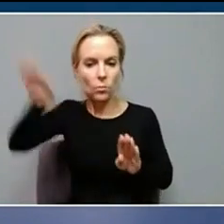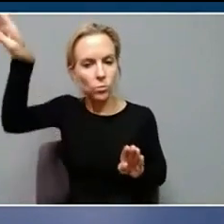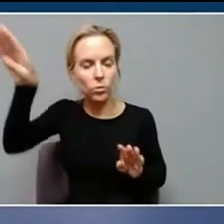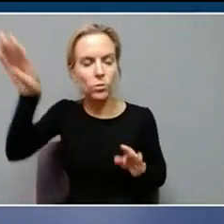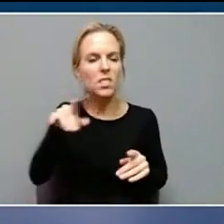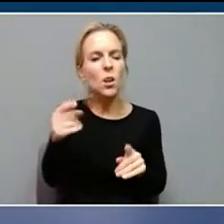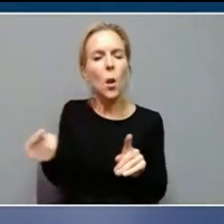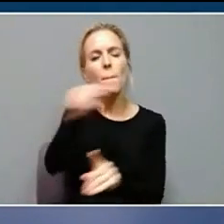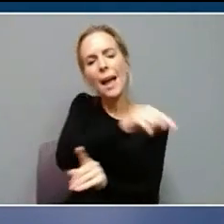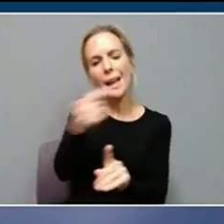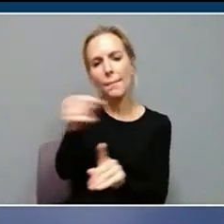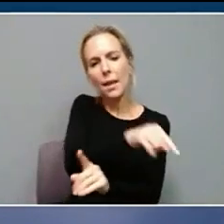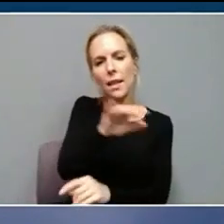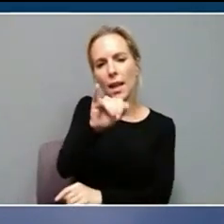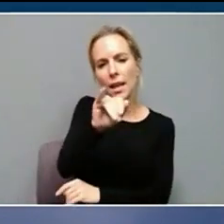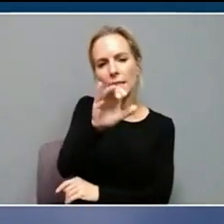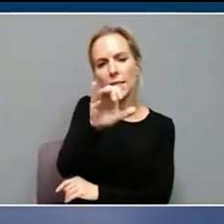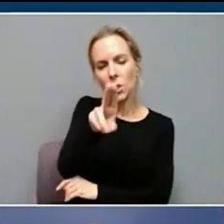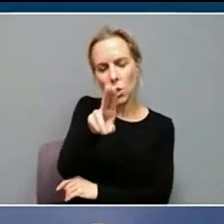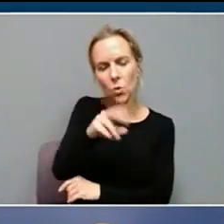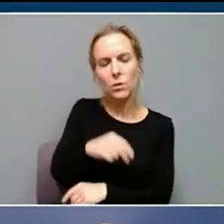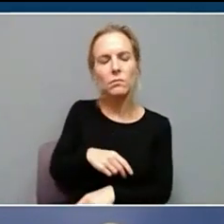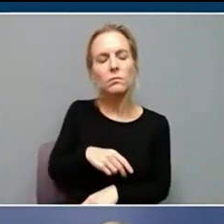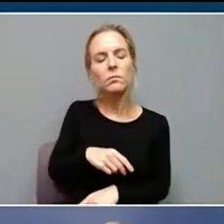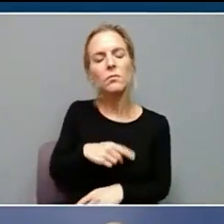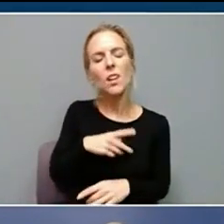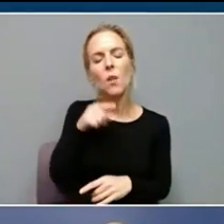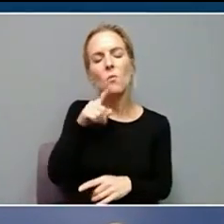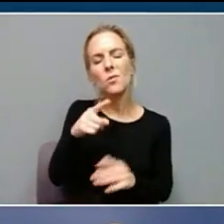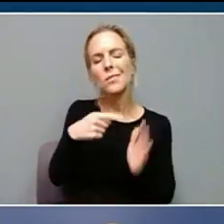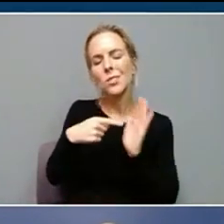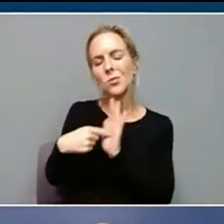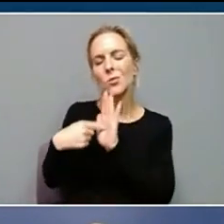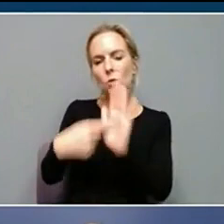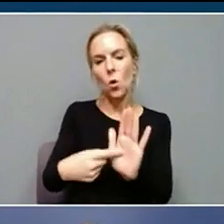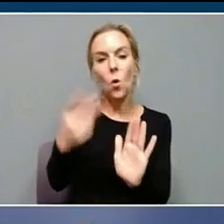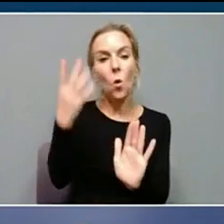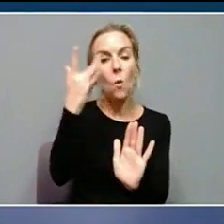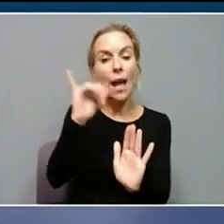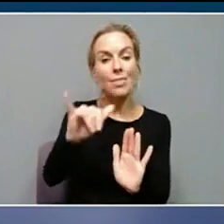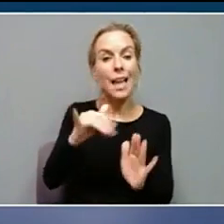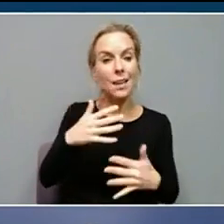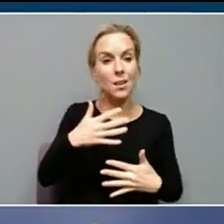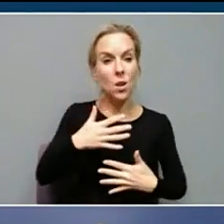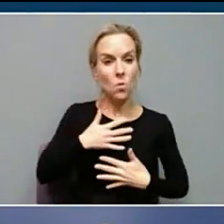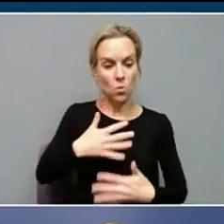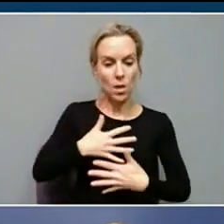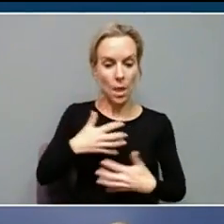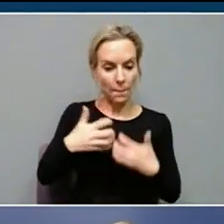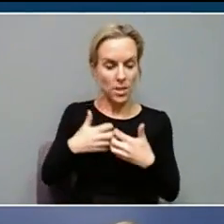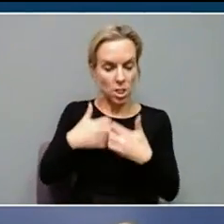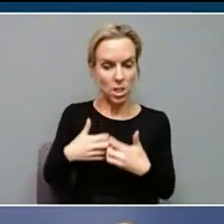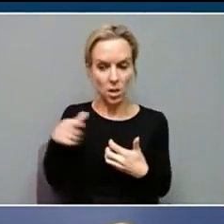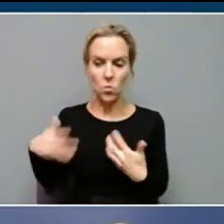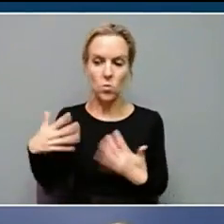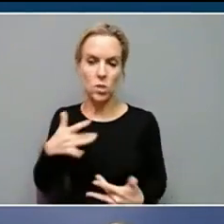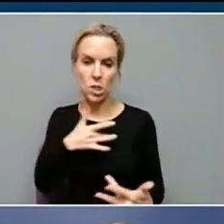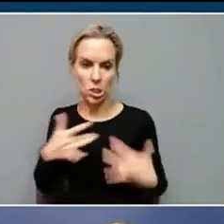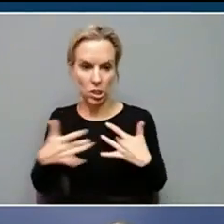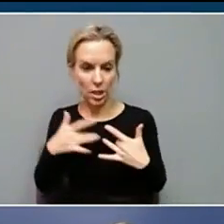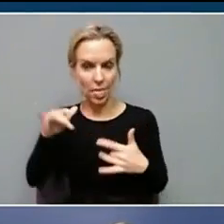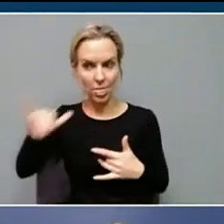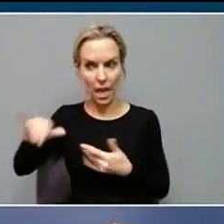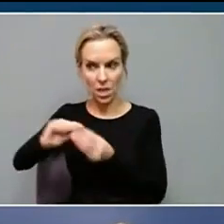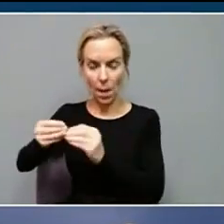to the ICU. I'm going to use this to just show you why the ventilator is so concerning and the rate of its growth,